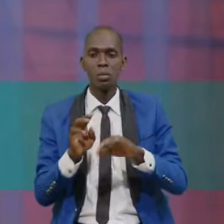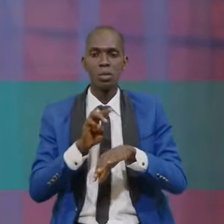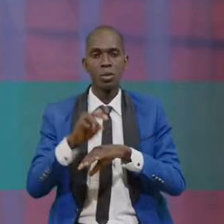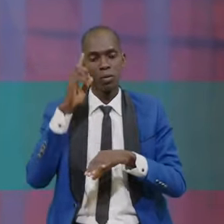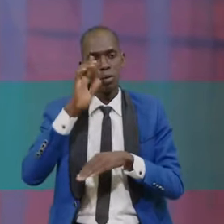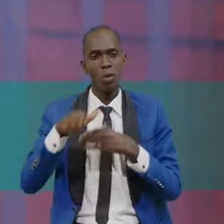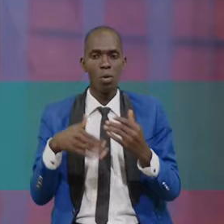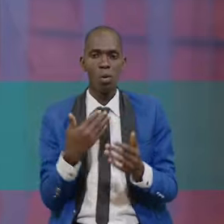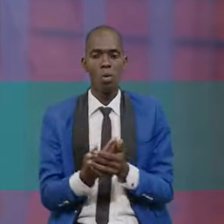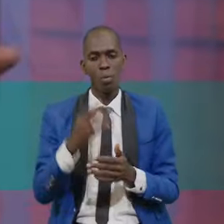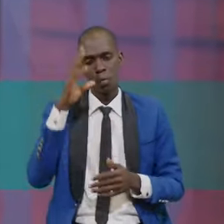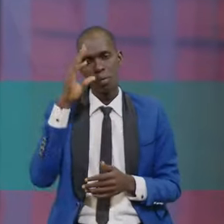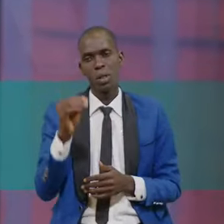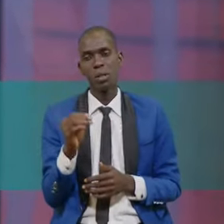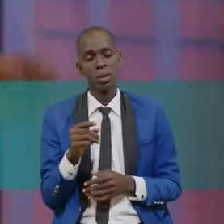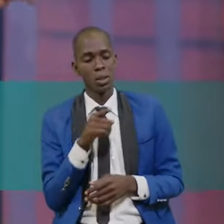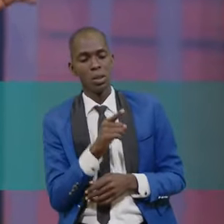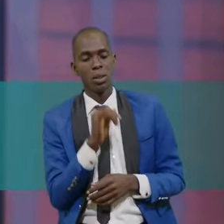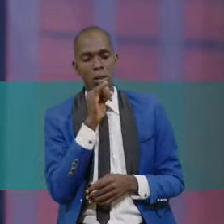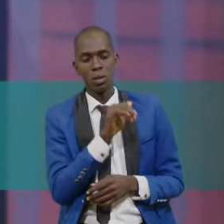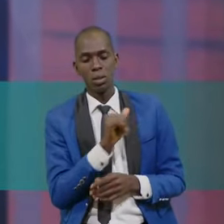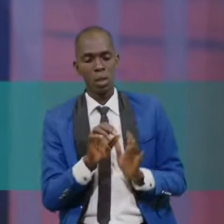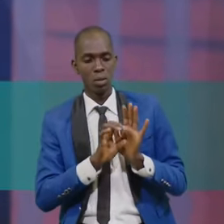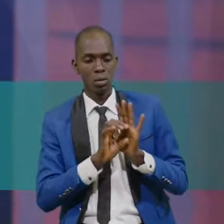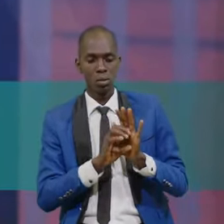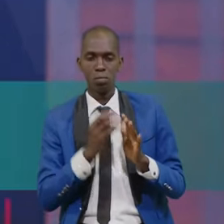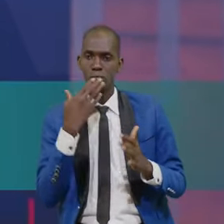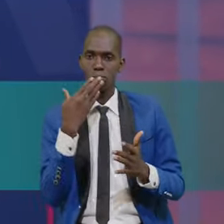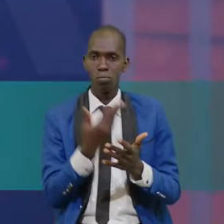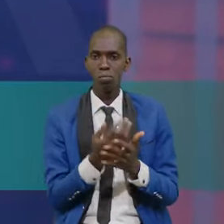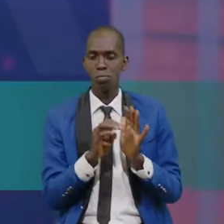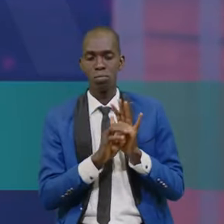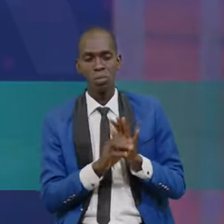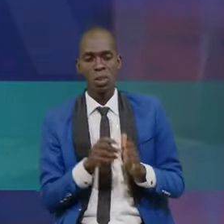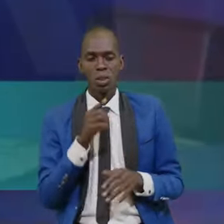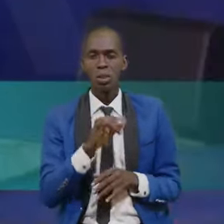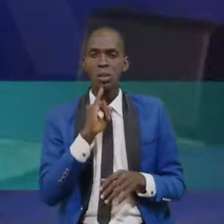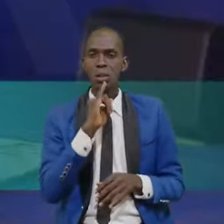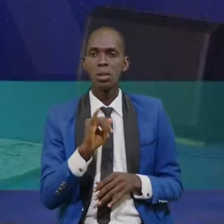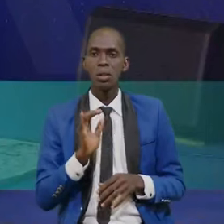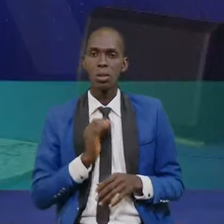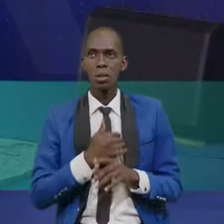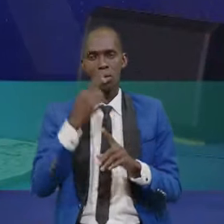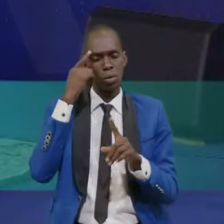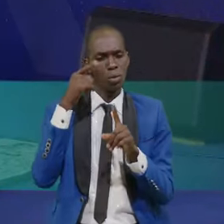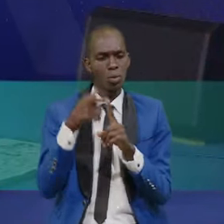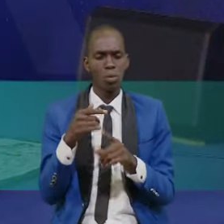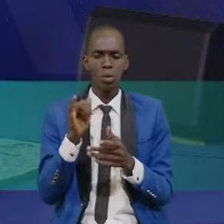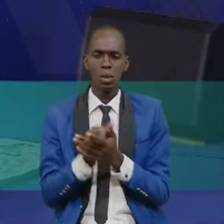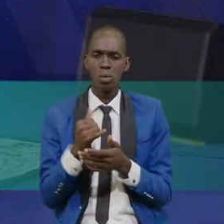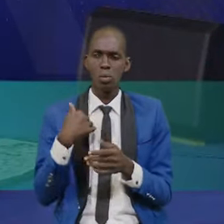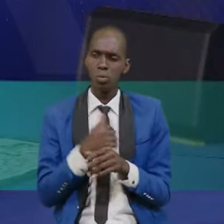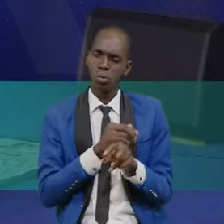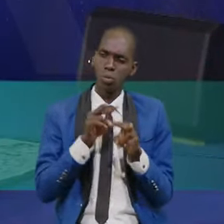He is a model. He is a pattern. He is our goal. He is the one we're looking at. He did it, and